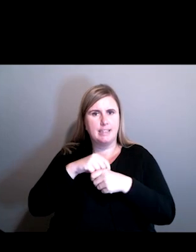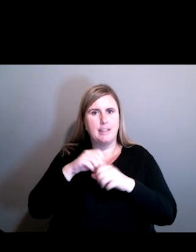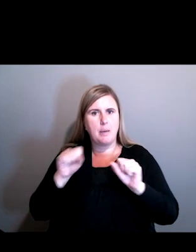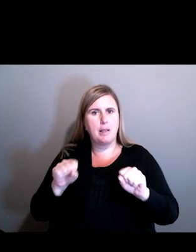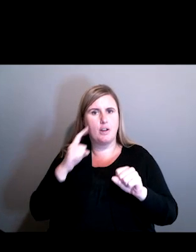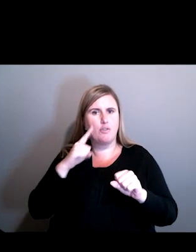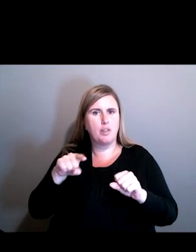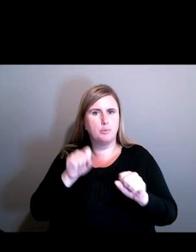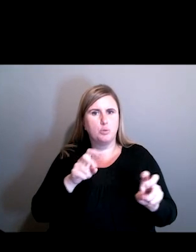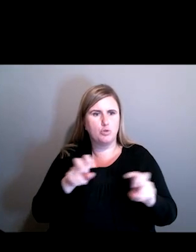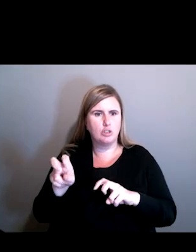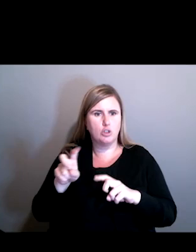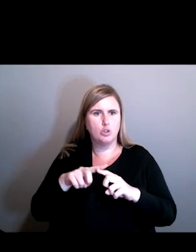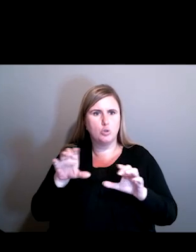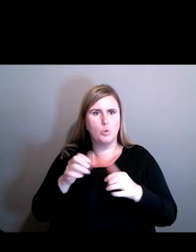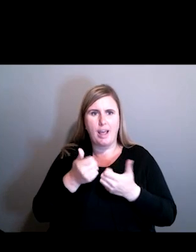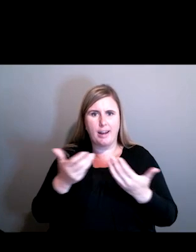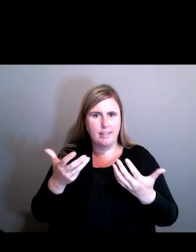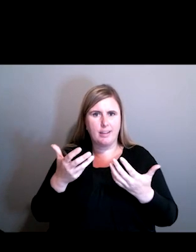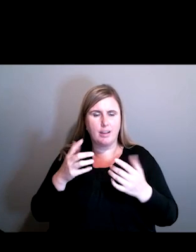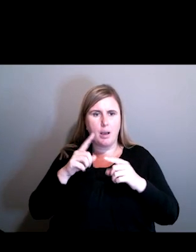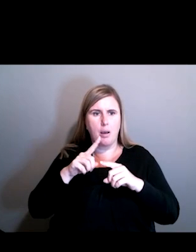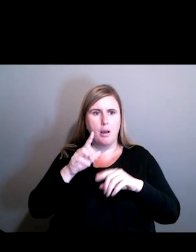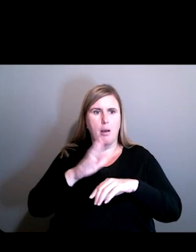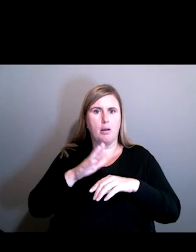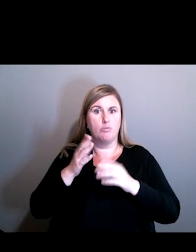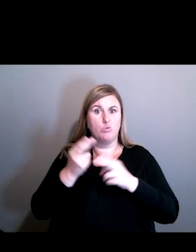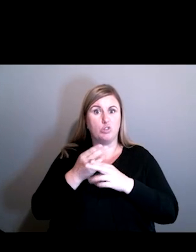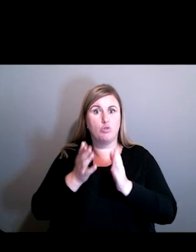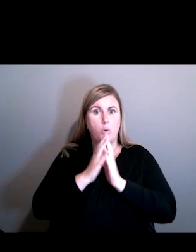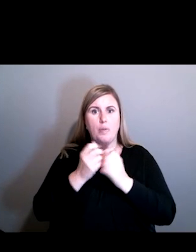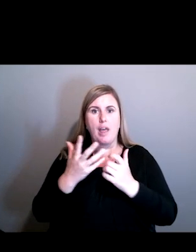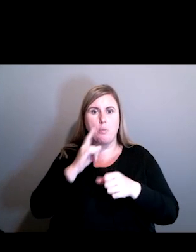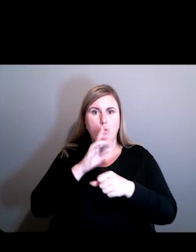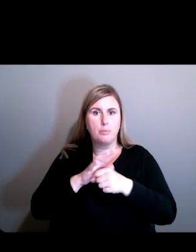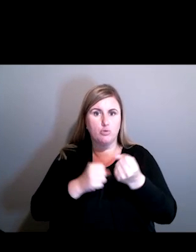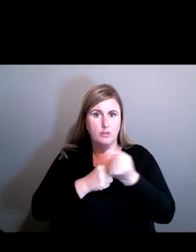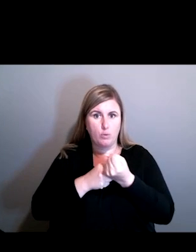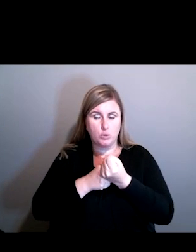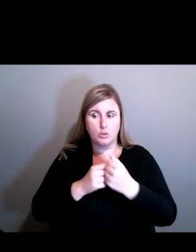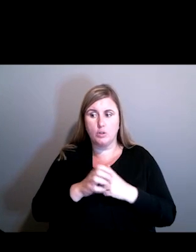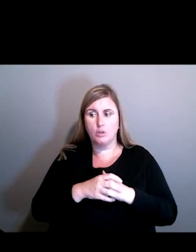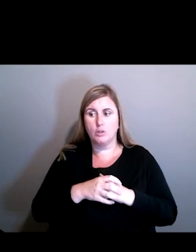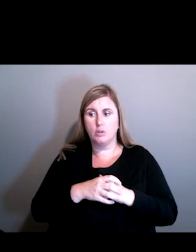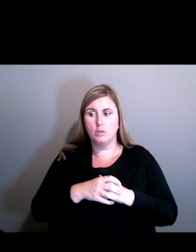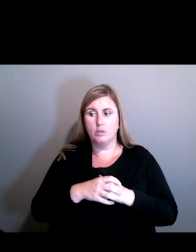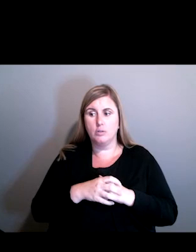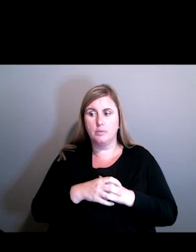them to transition and to do anything upon request without a promise reinforcer. So